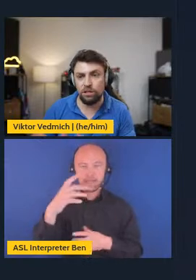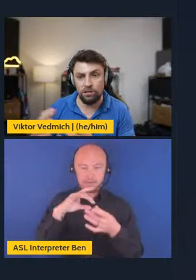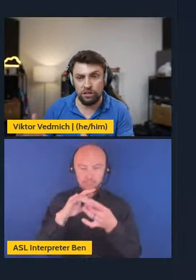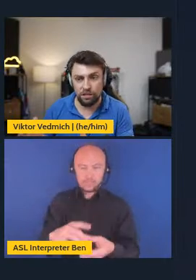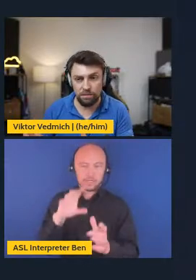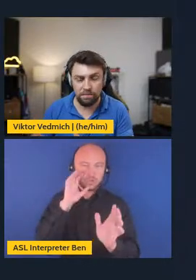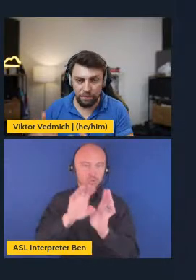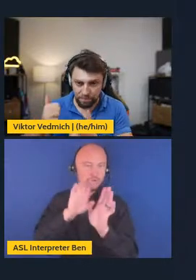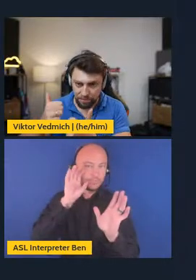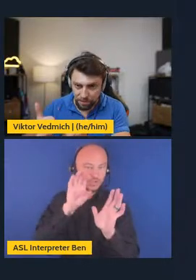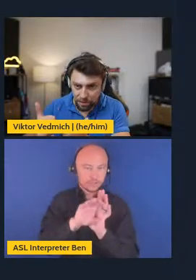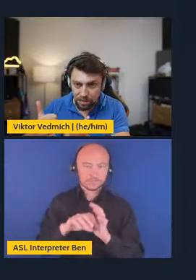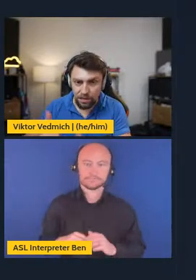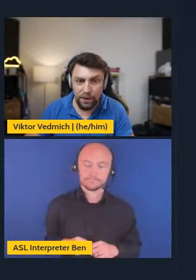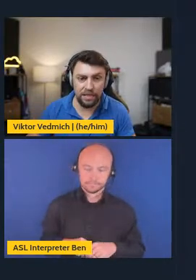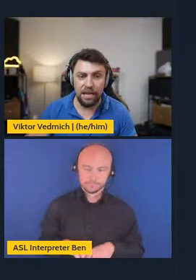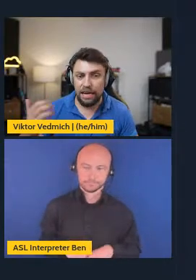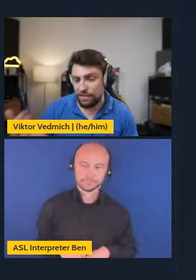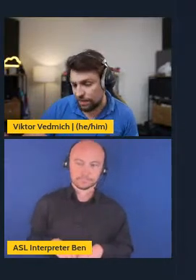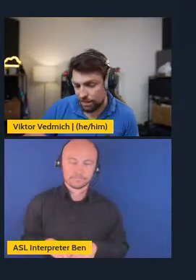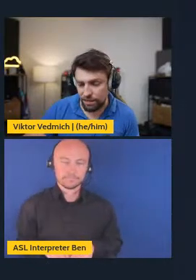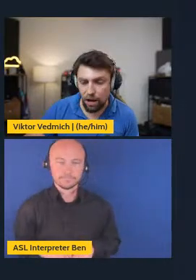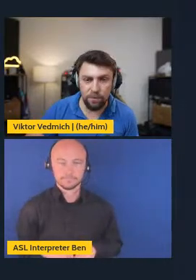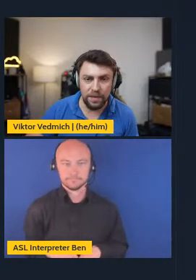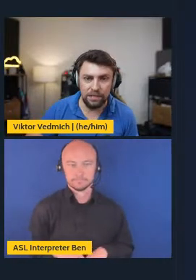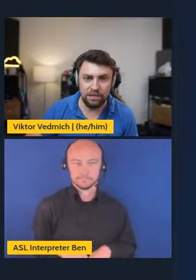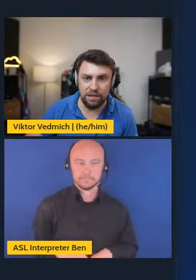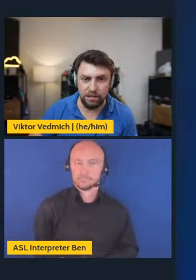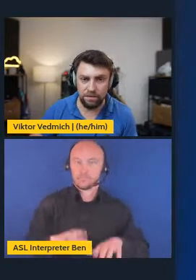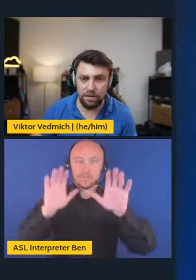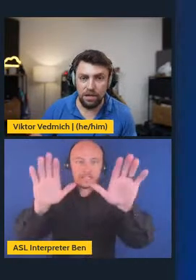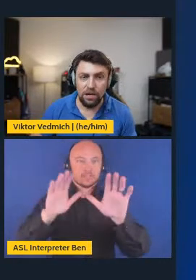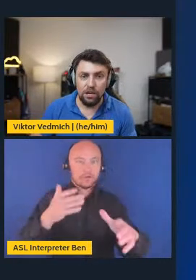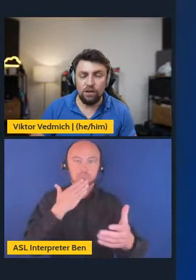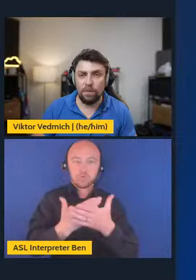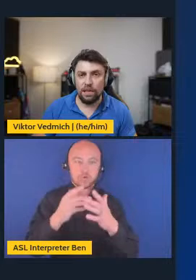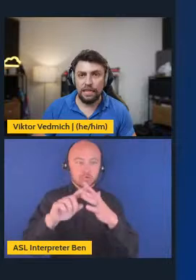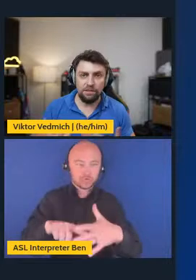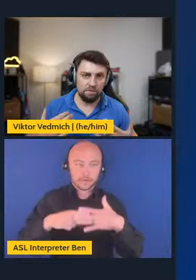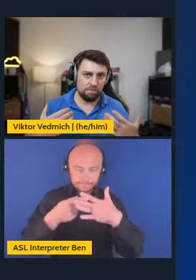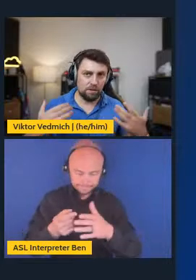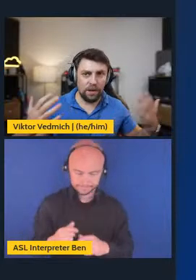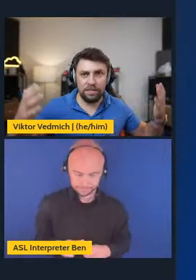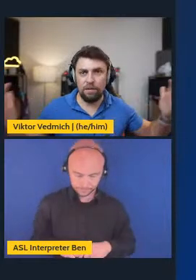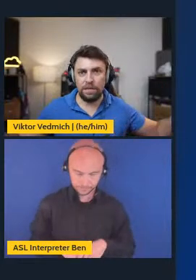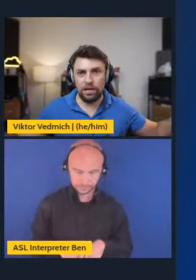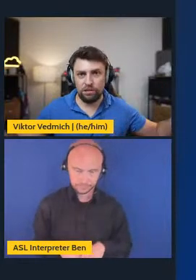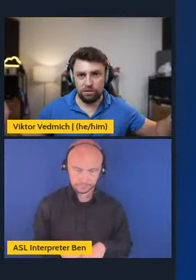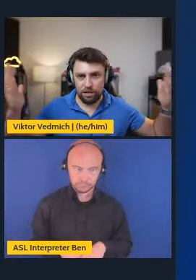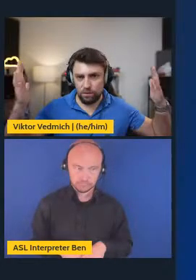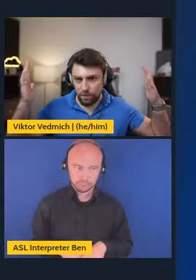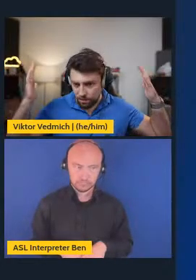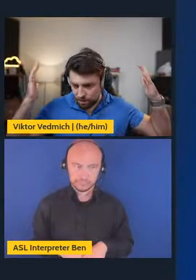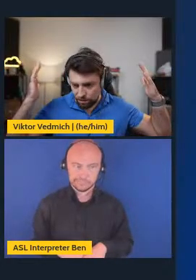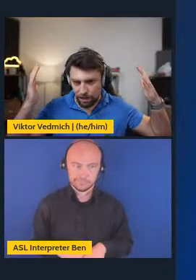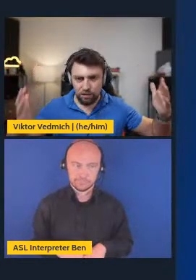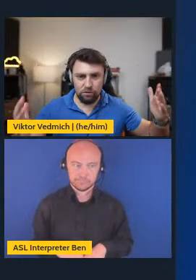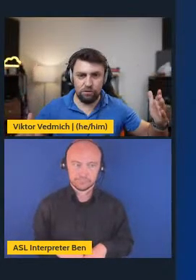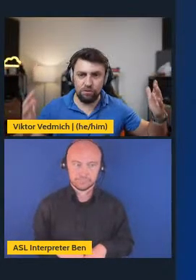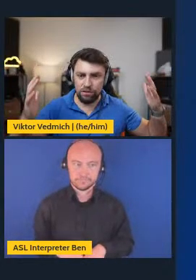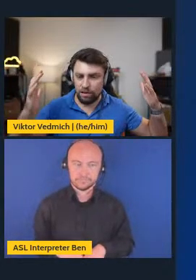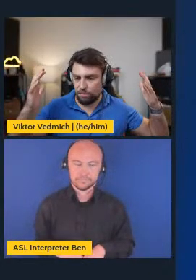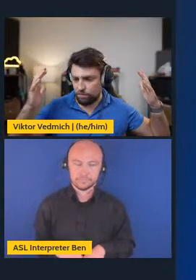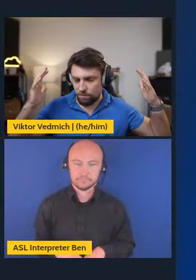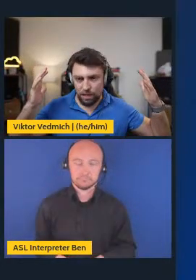image Nginx. Great. And that's how we can start it. So let's create some application, just like we like to